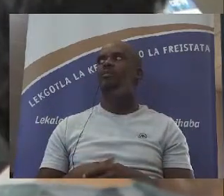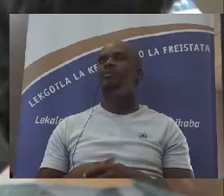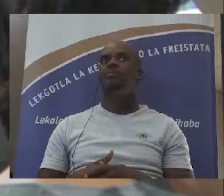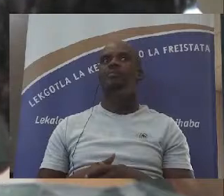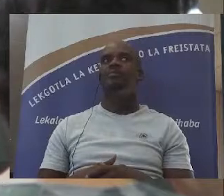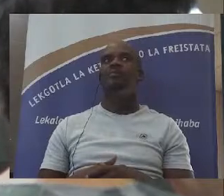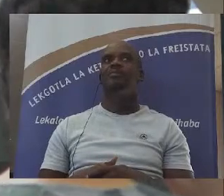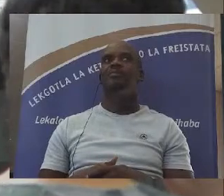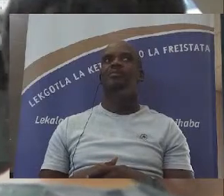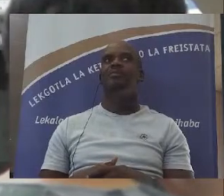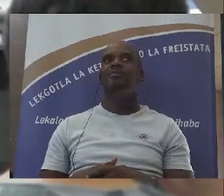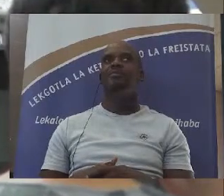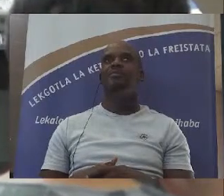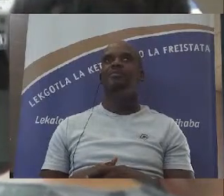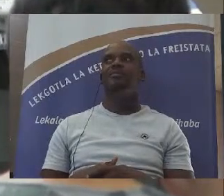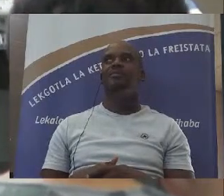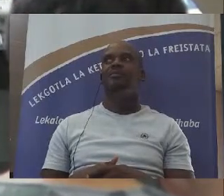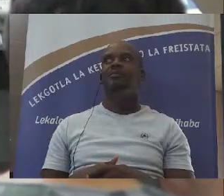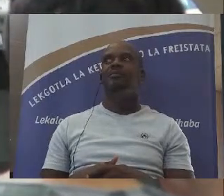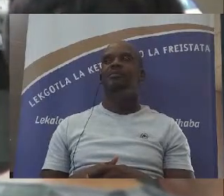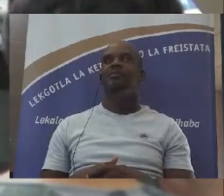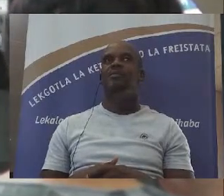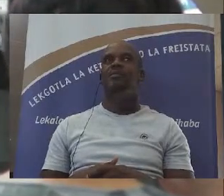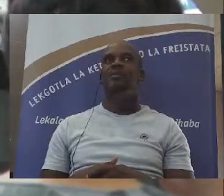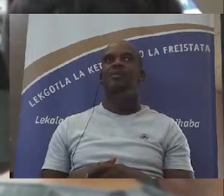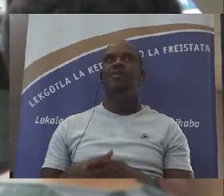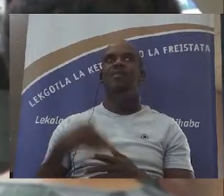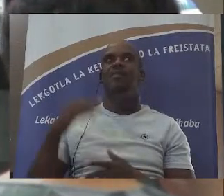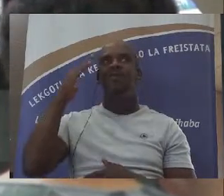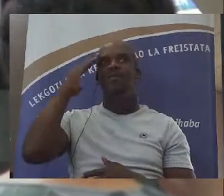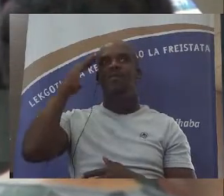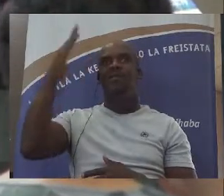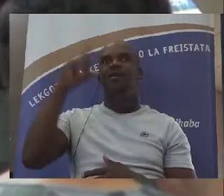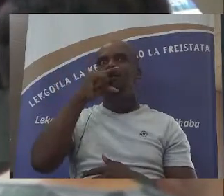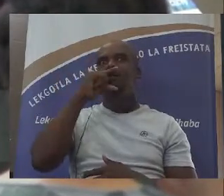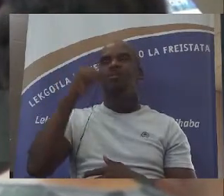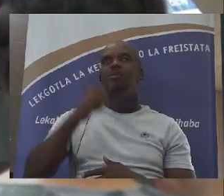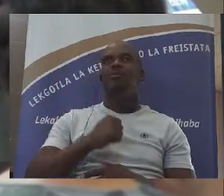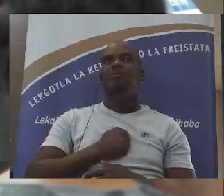Goedemiddag, goedemiddag. Mijn naam is Kumo Mugwetsi, Koffiefontein, Ward 4.